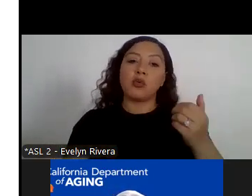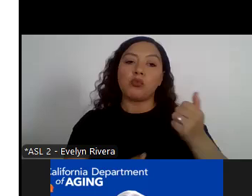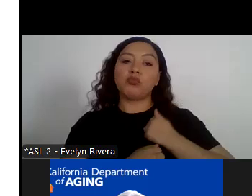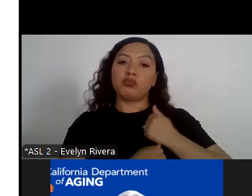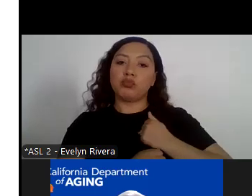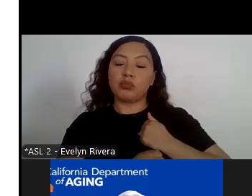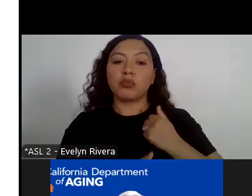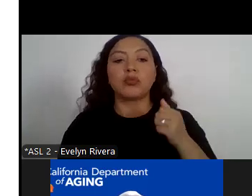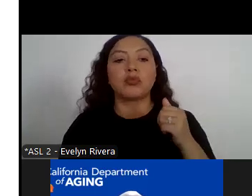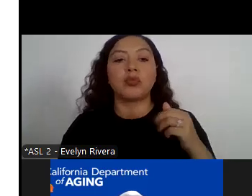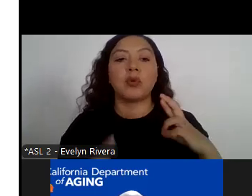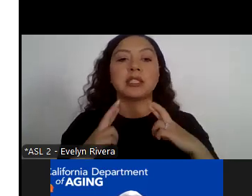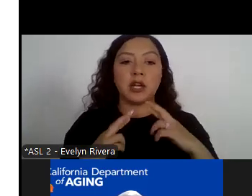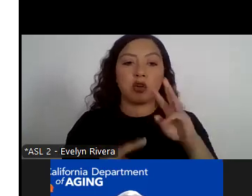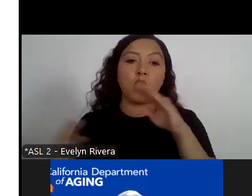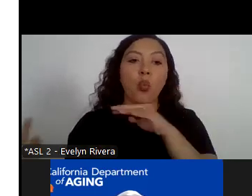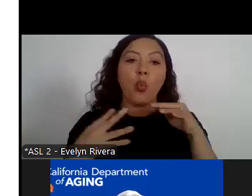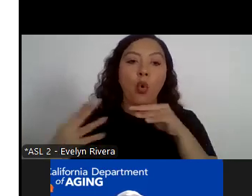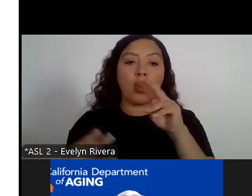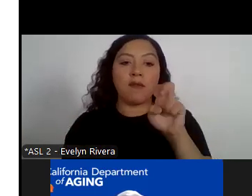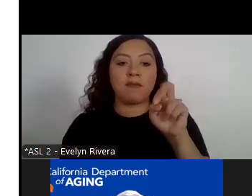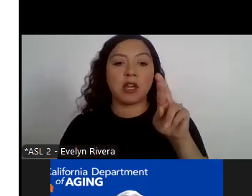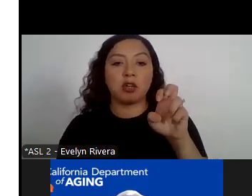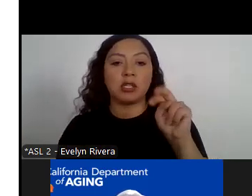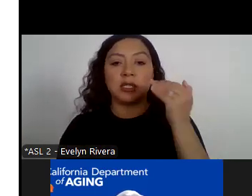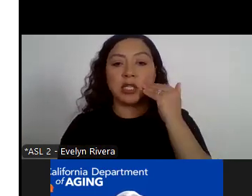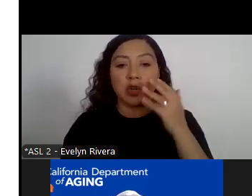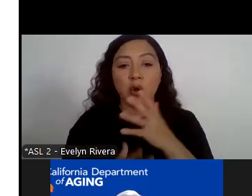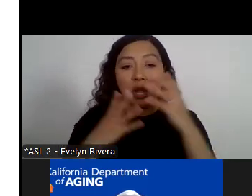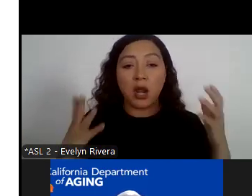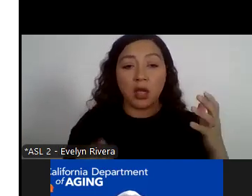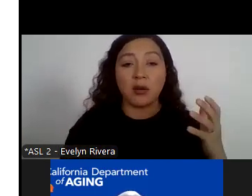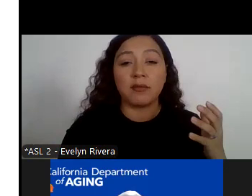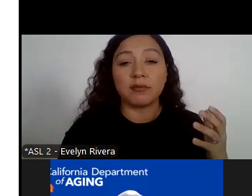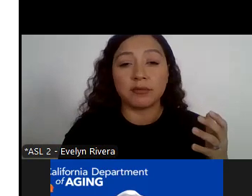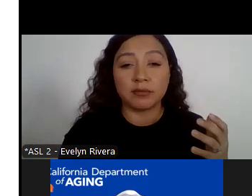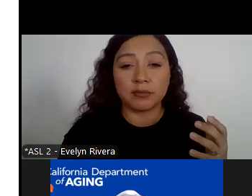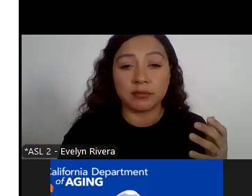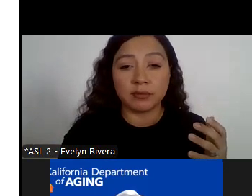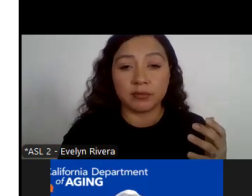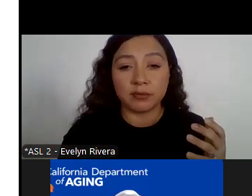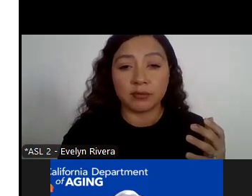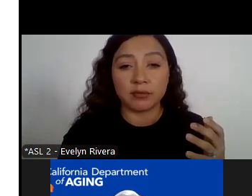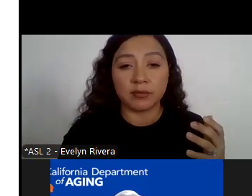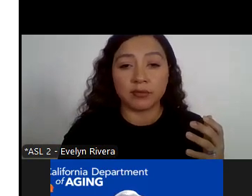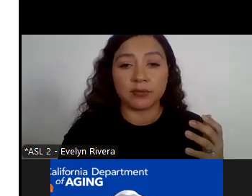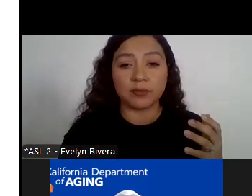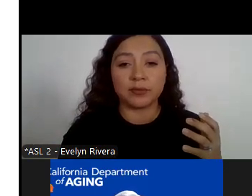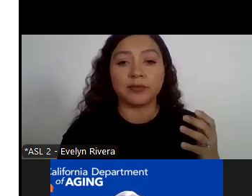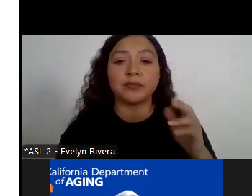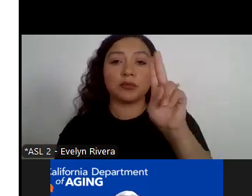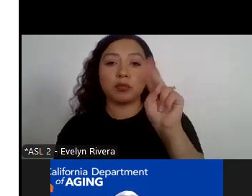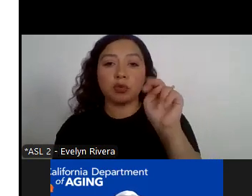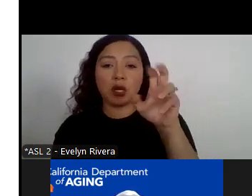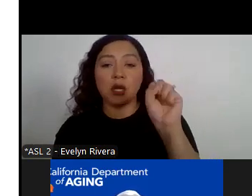risk. And then also, right now with, a lot of our unions being attacked and a lot of our unions representing agencies and